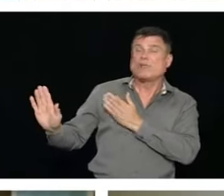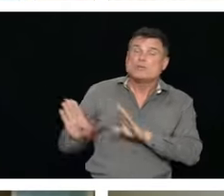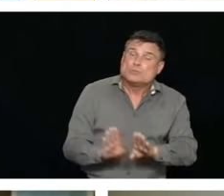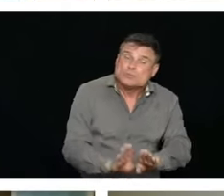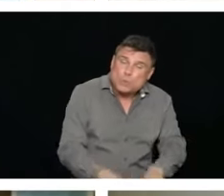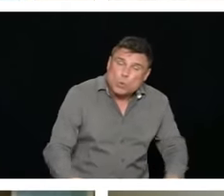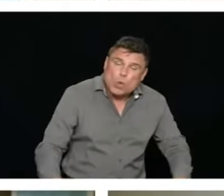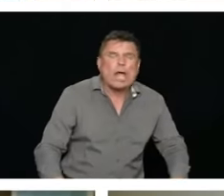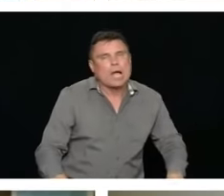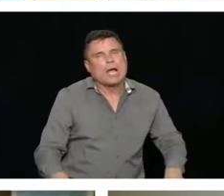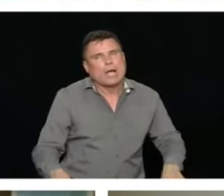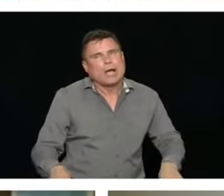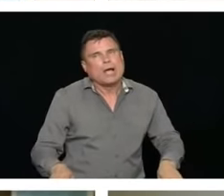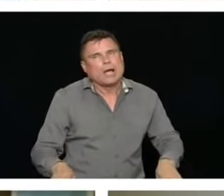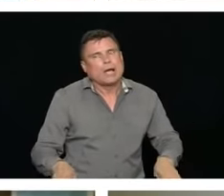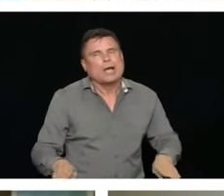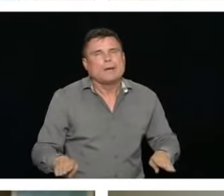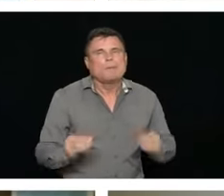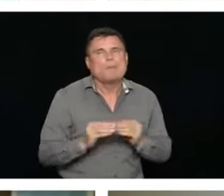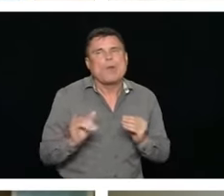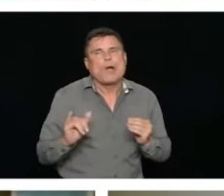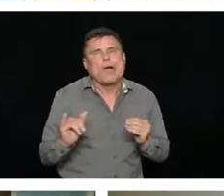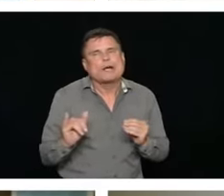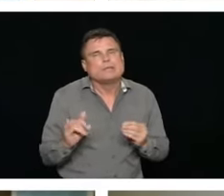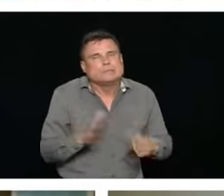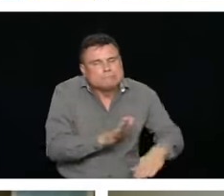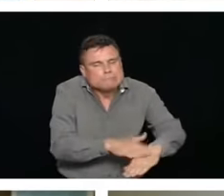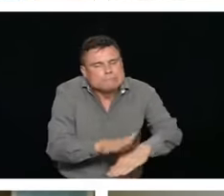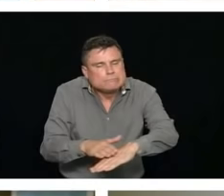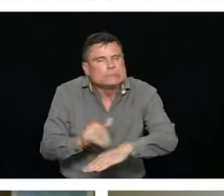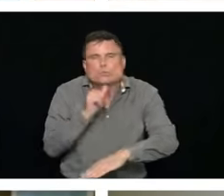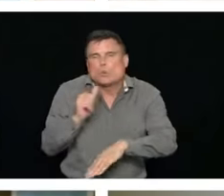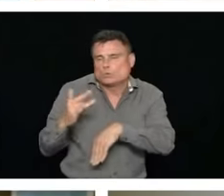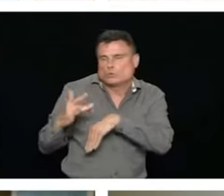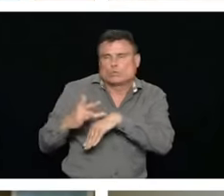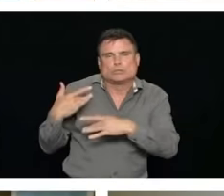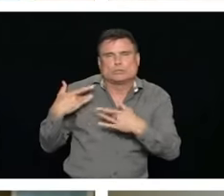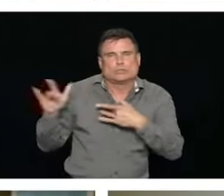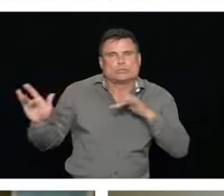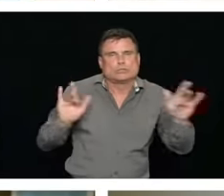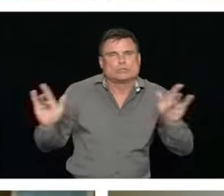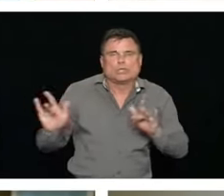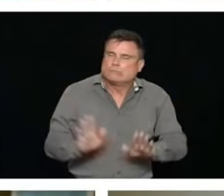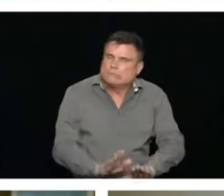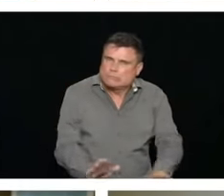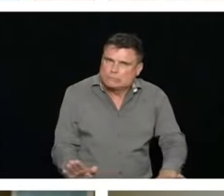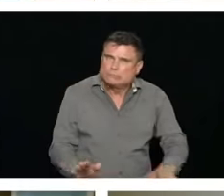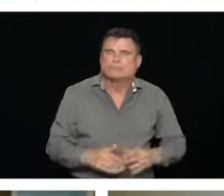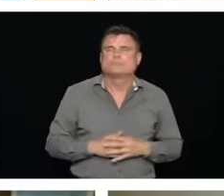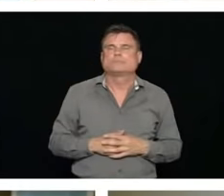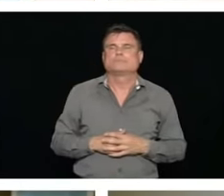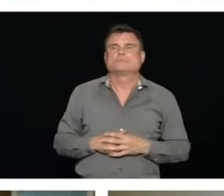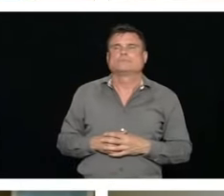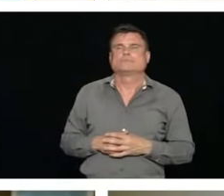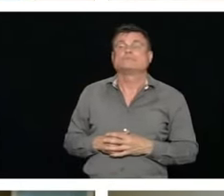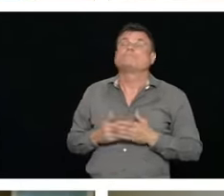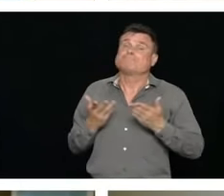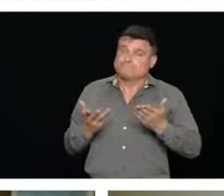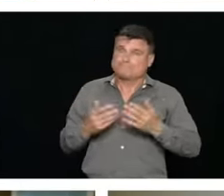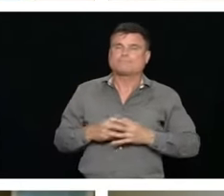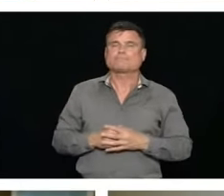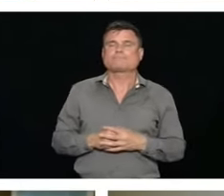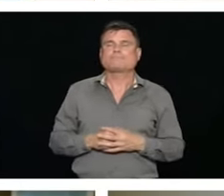the schools. It could be that, as he predicts, there'll be few kids returning to school. But what we've seen